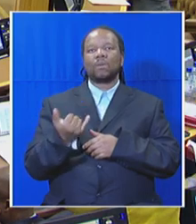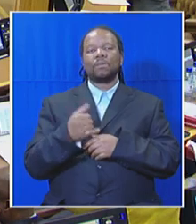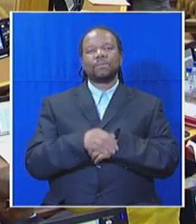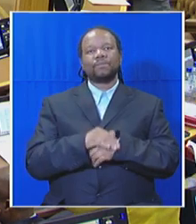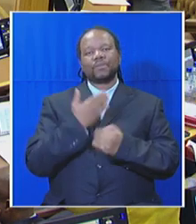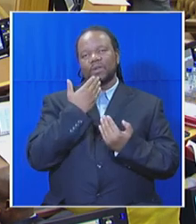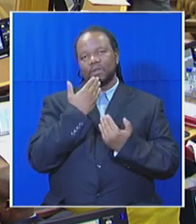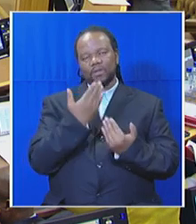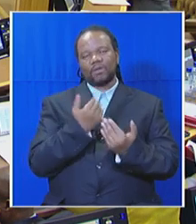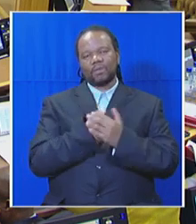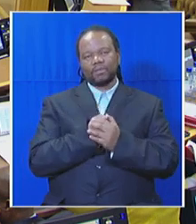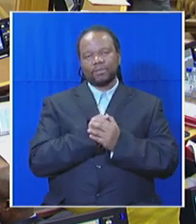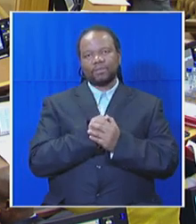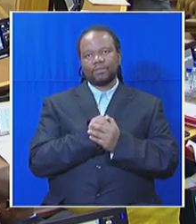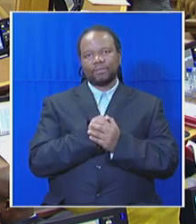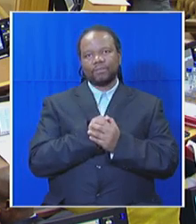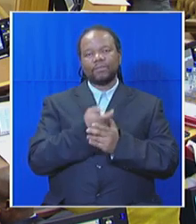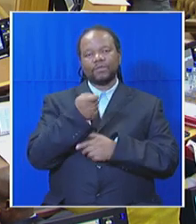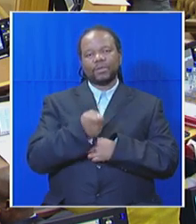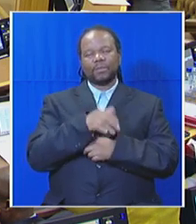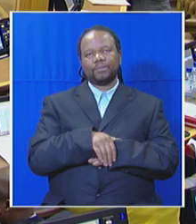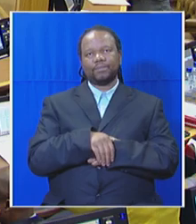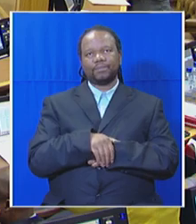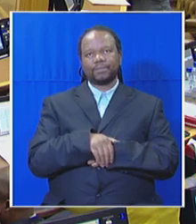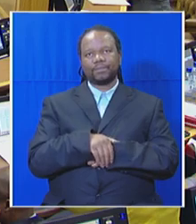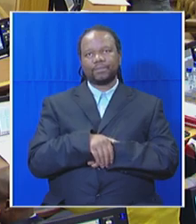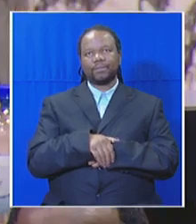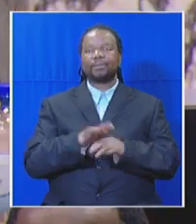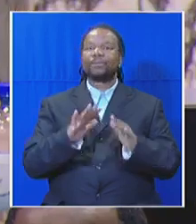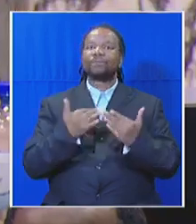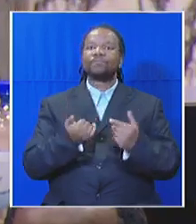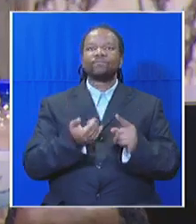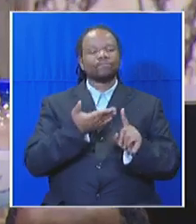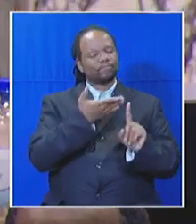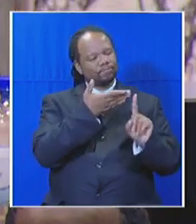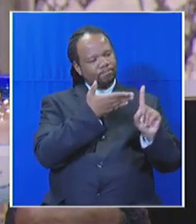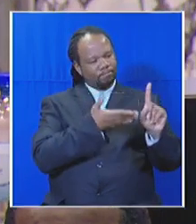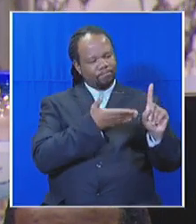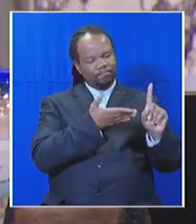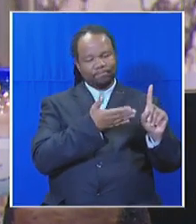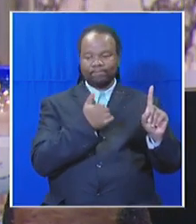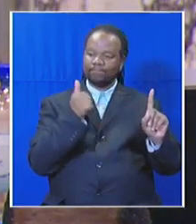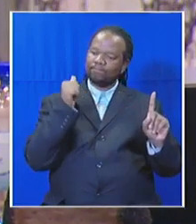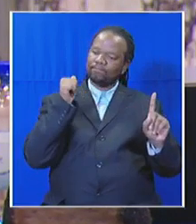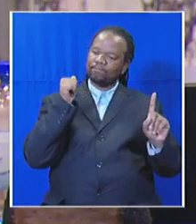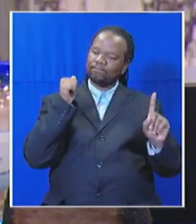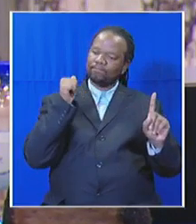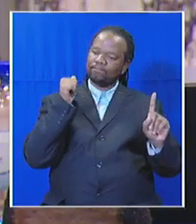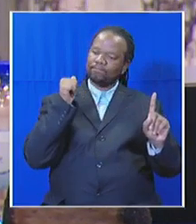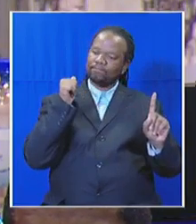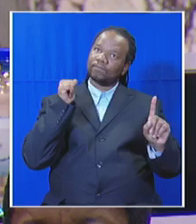Thank you very much, Honorable Speaker. Honorable President, yesterday, the mining